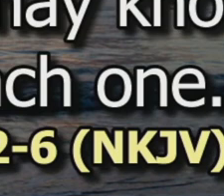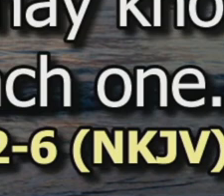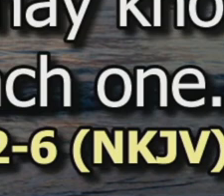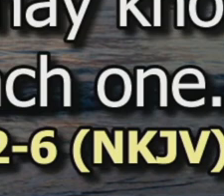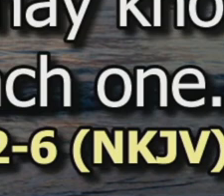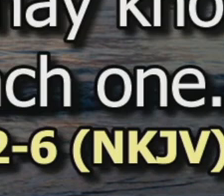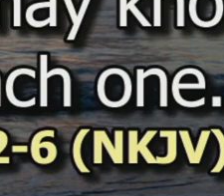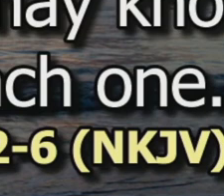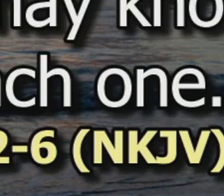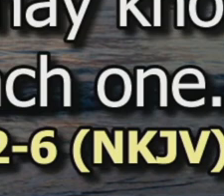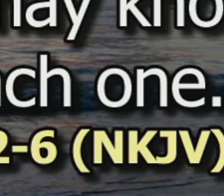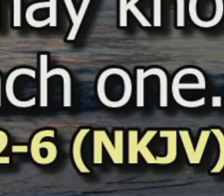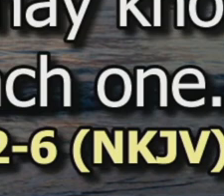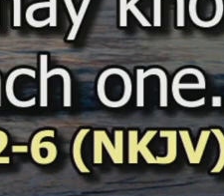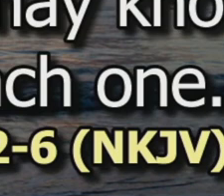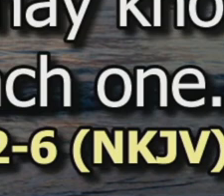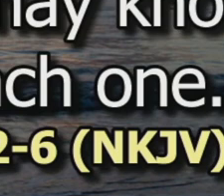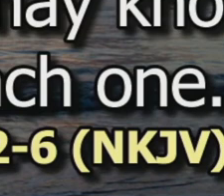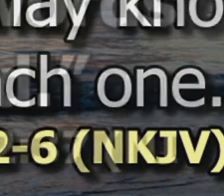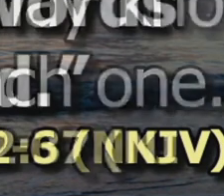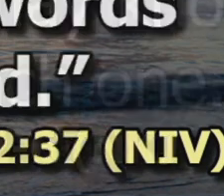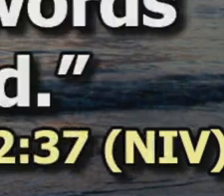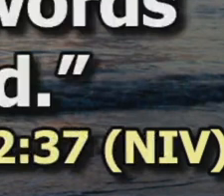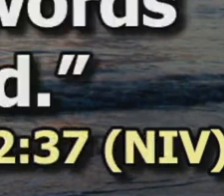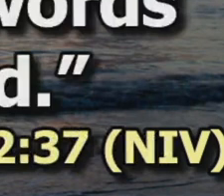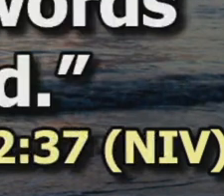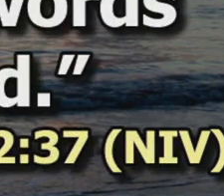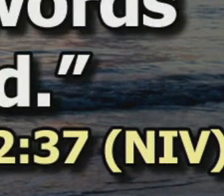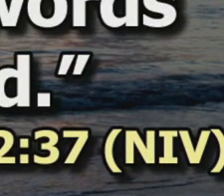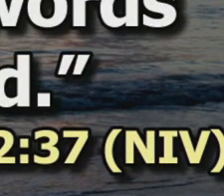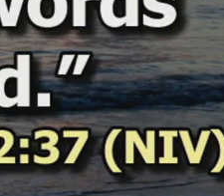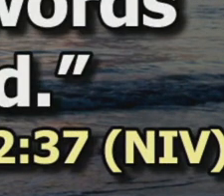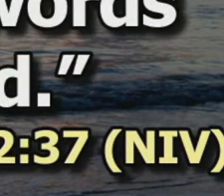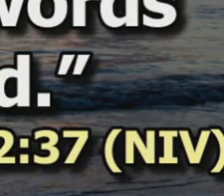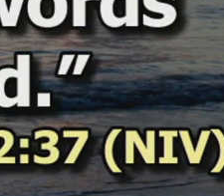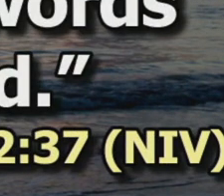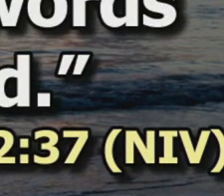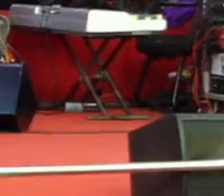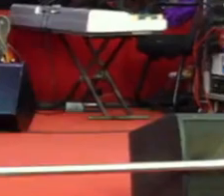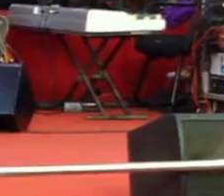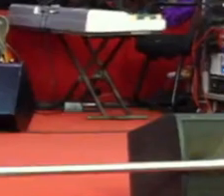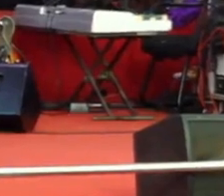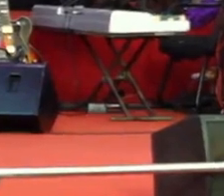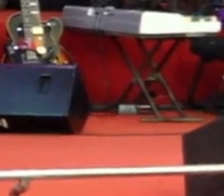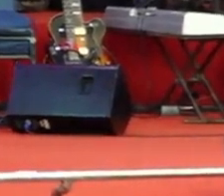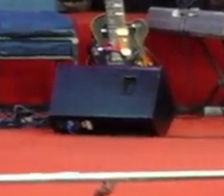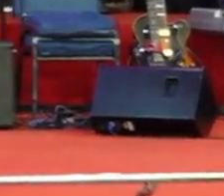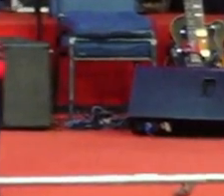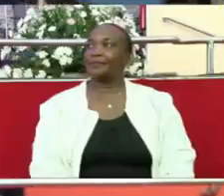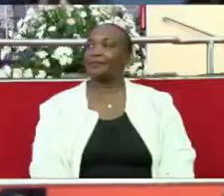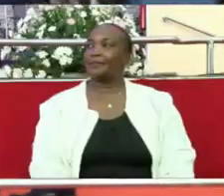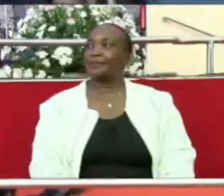imechachishwa na chumvi. So that you may know how to answer everyone. Ya kwamba ukaweze kujua kujibu. If you think of why would God need